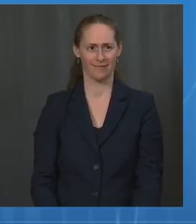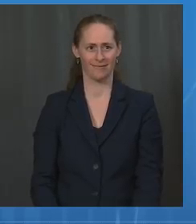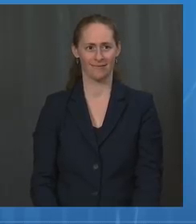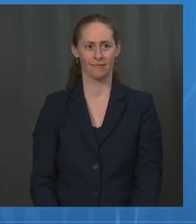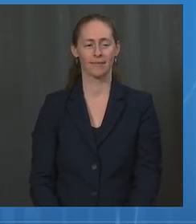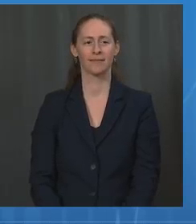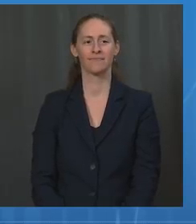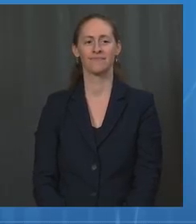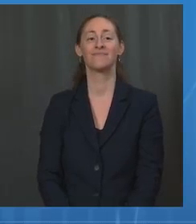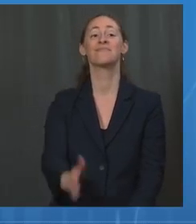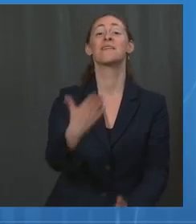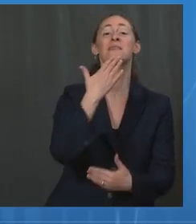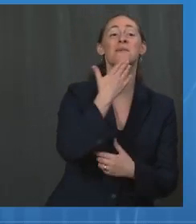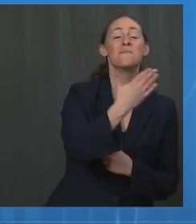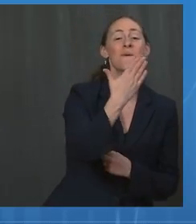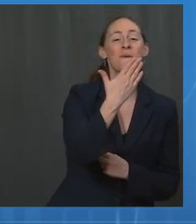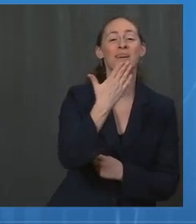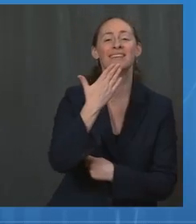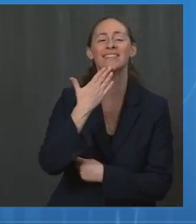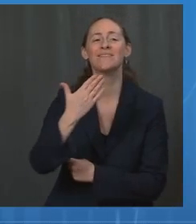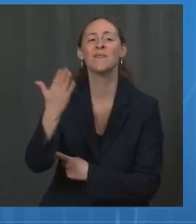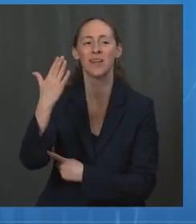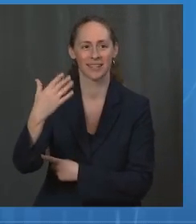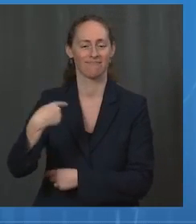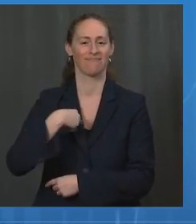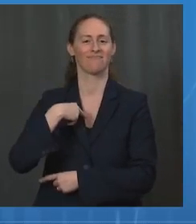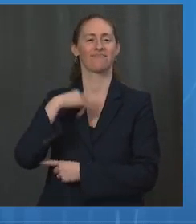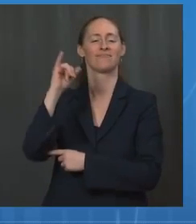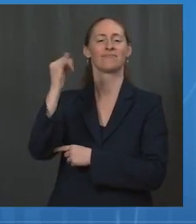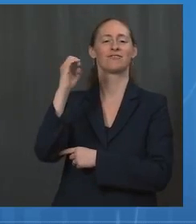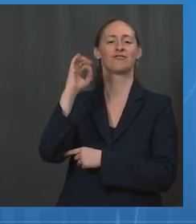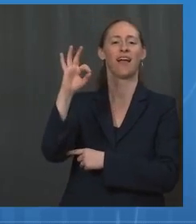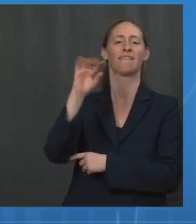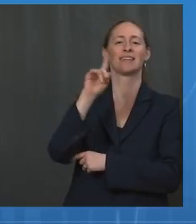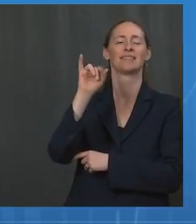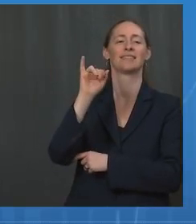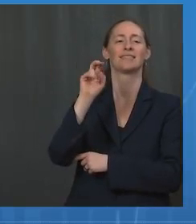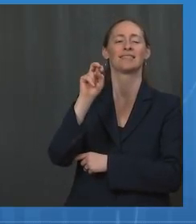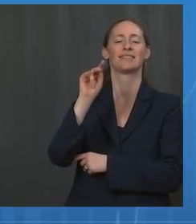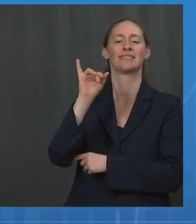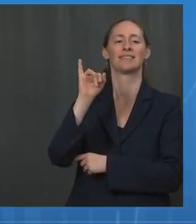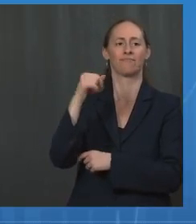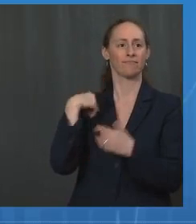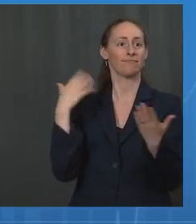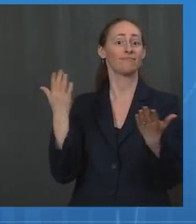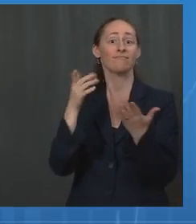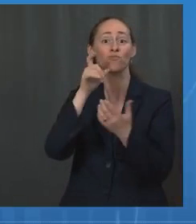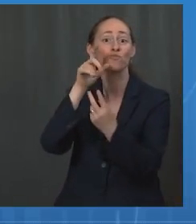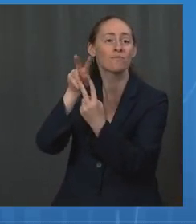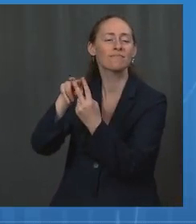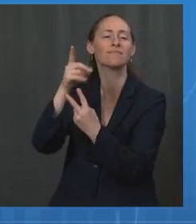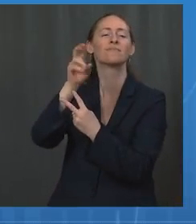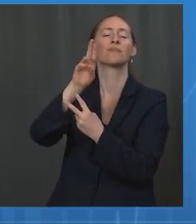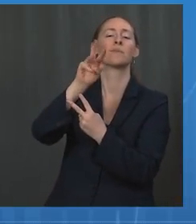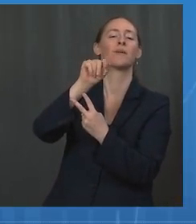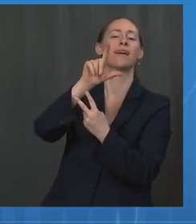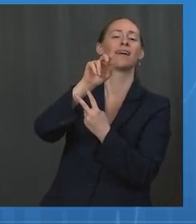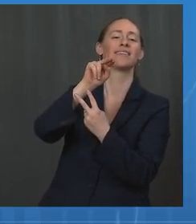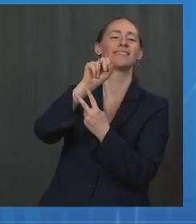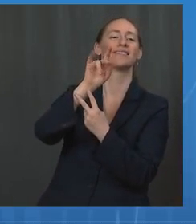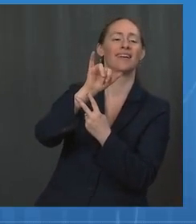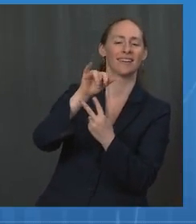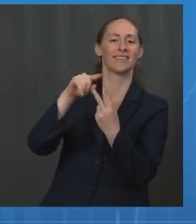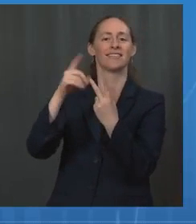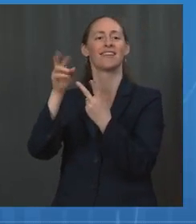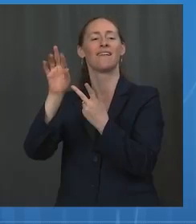Good morning, everybody. It's Jeff Science, and I'm joined by Dr. Zwolinski and Dr. Fauci. Thanks for